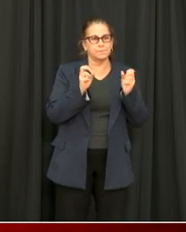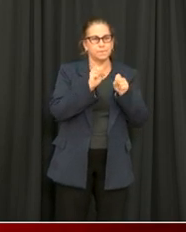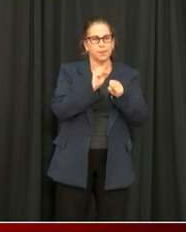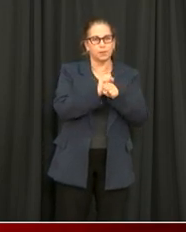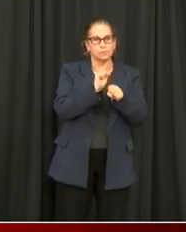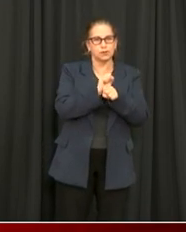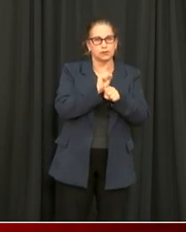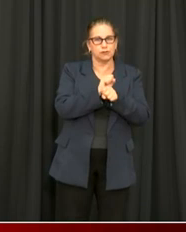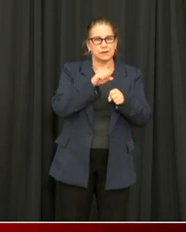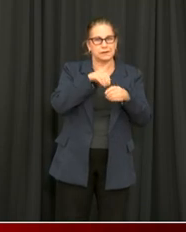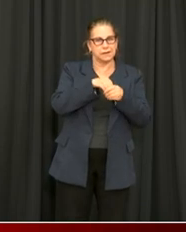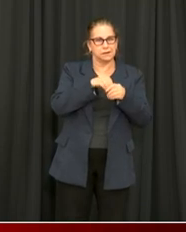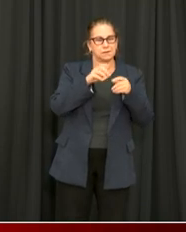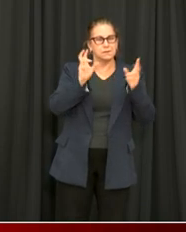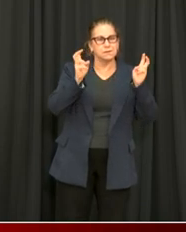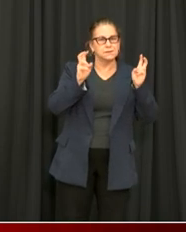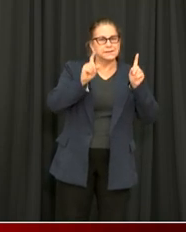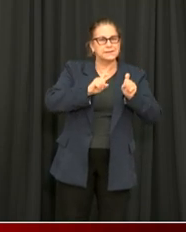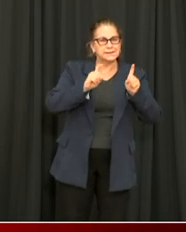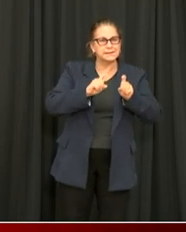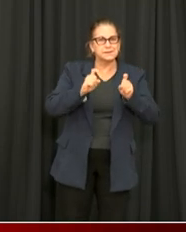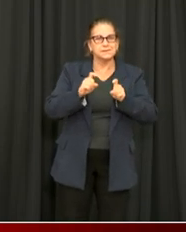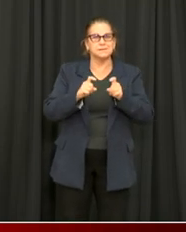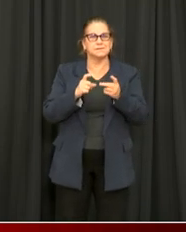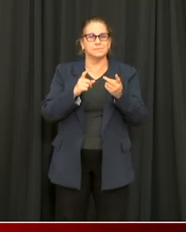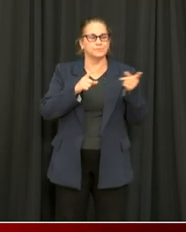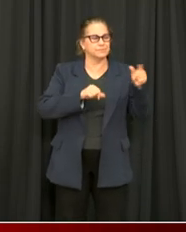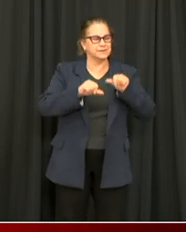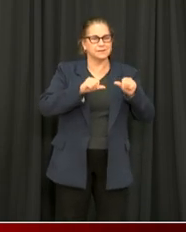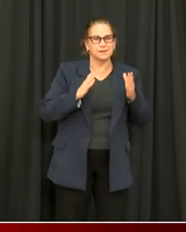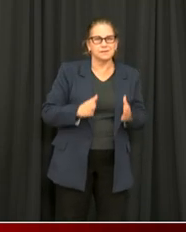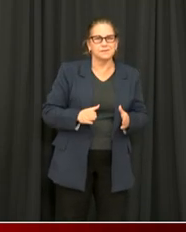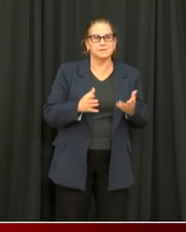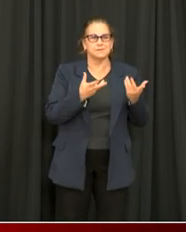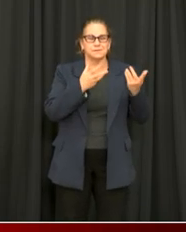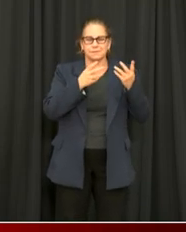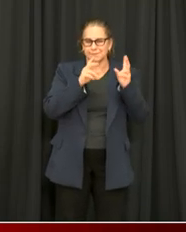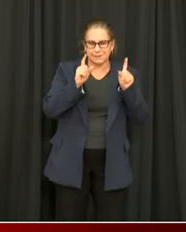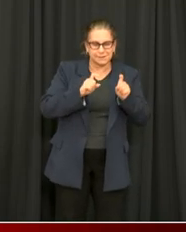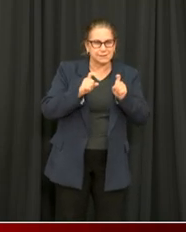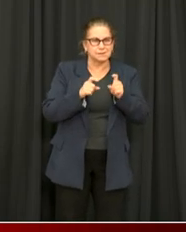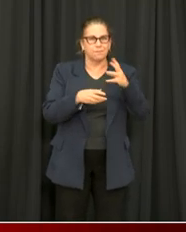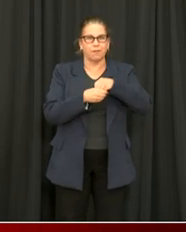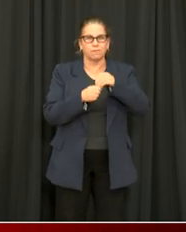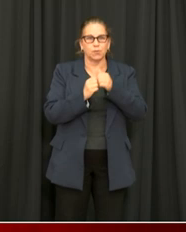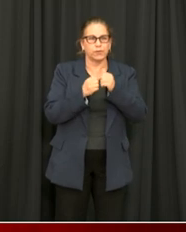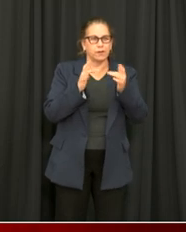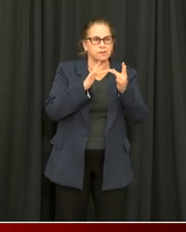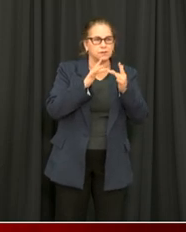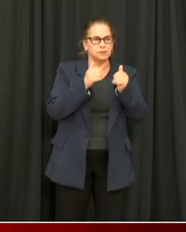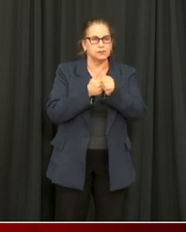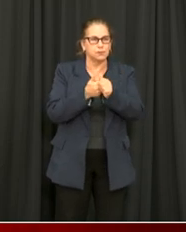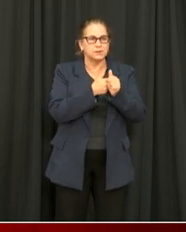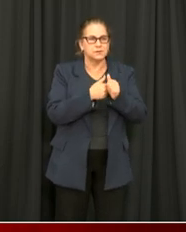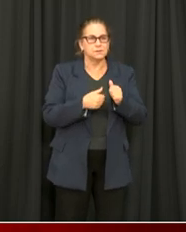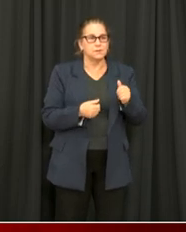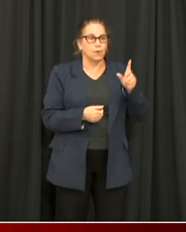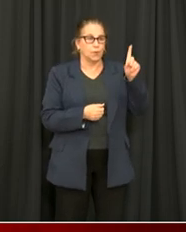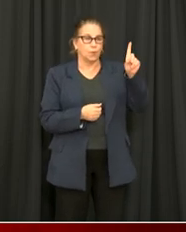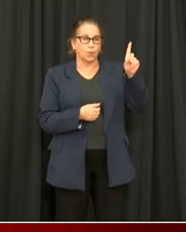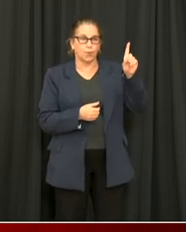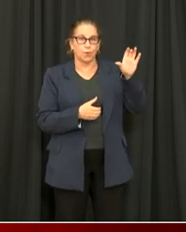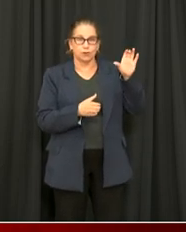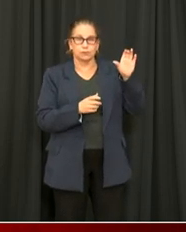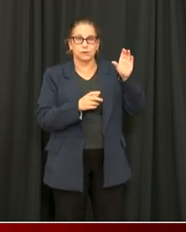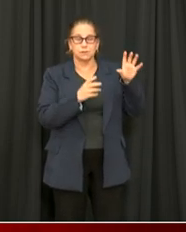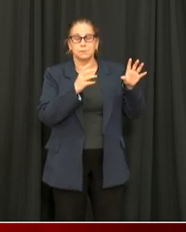in their training, and we'll be onboarding new 60 to 100 individuals next week for contact tracing. What we